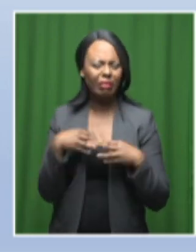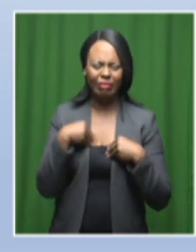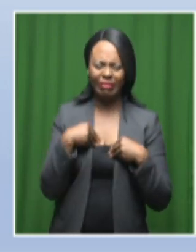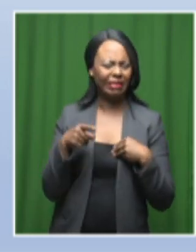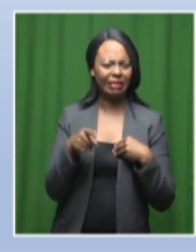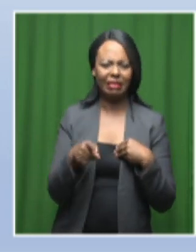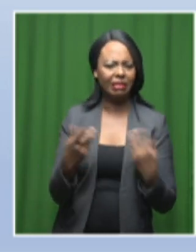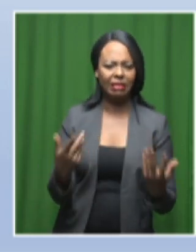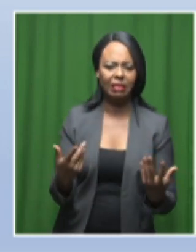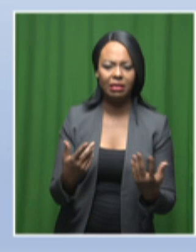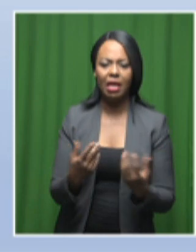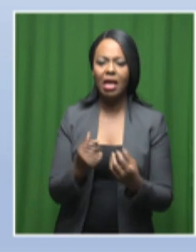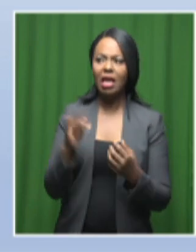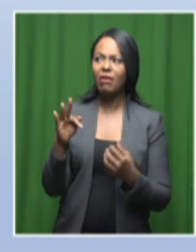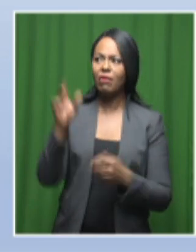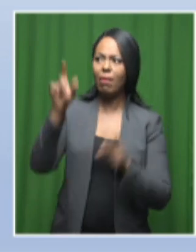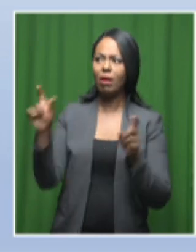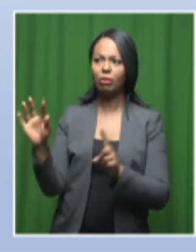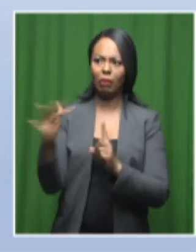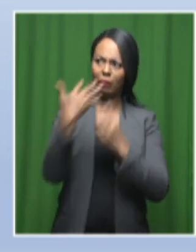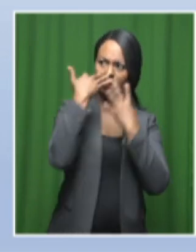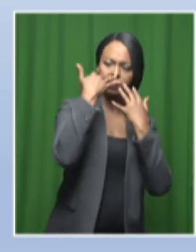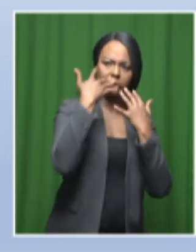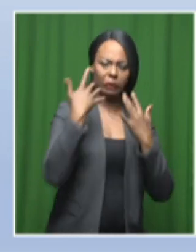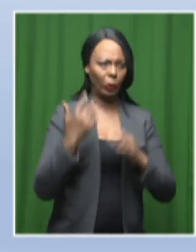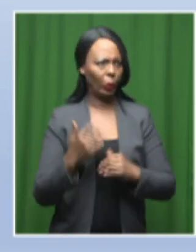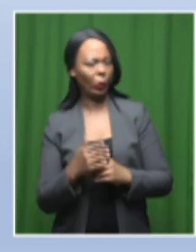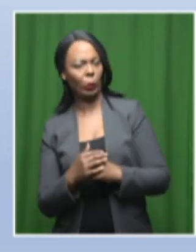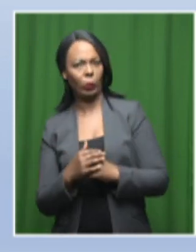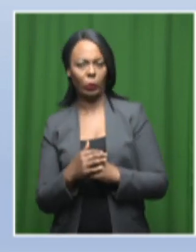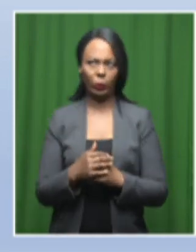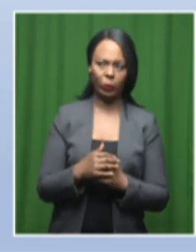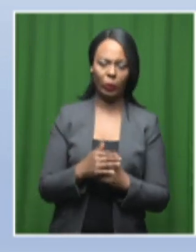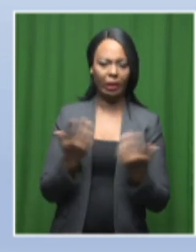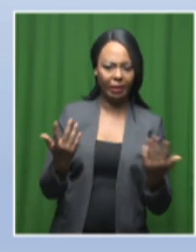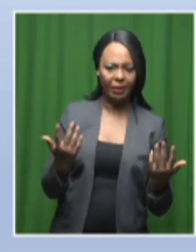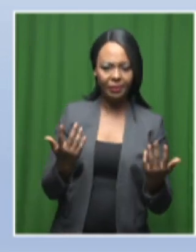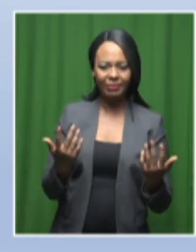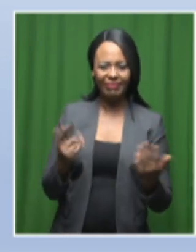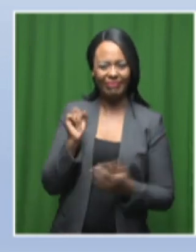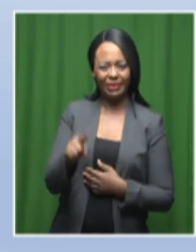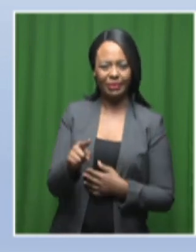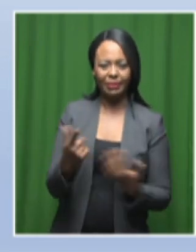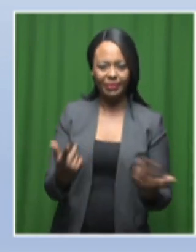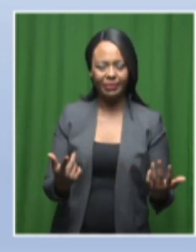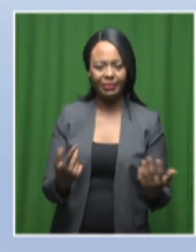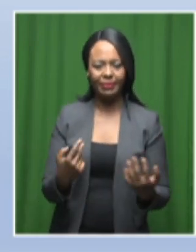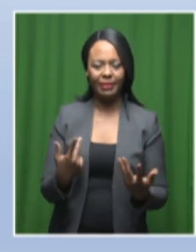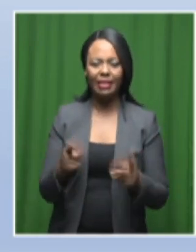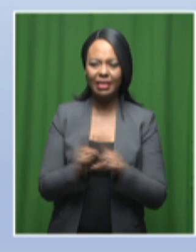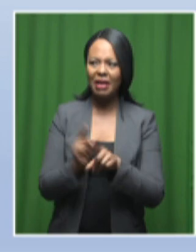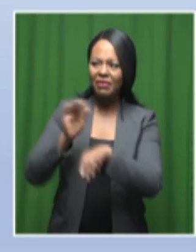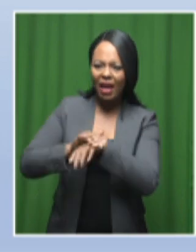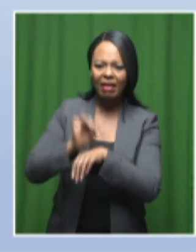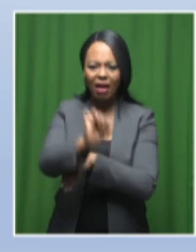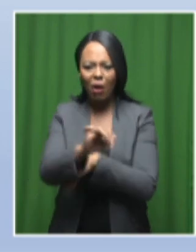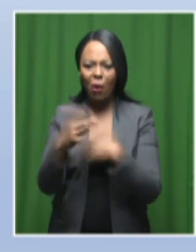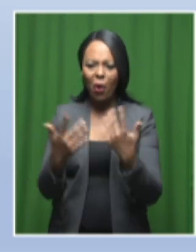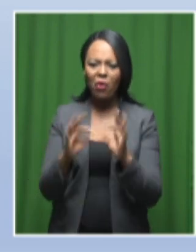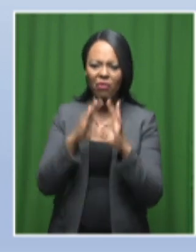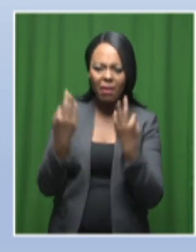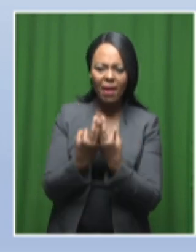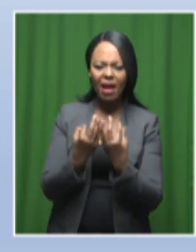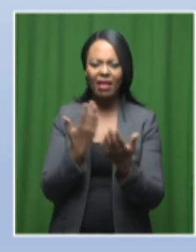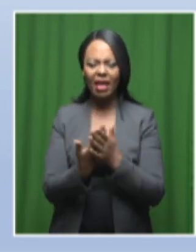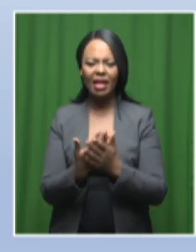by the public at large, by health policy decision makers, perhaps even by friends and family who might refer to it as